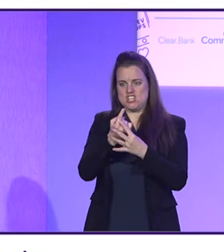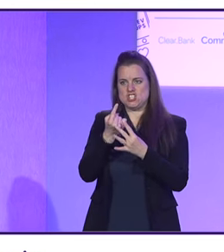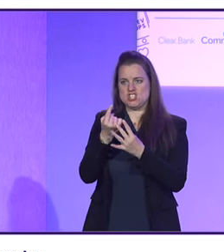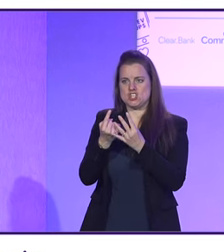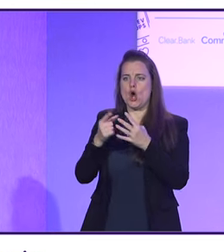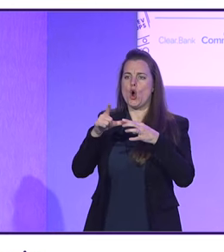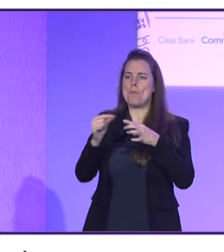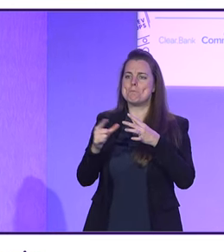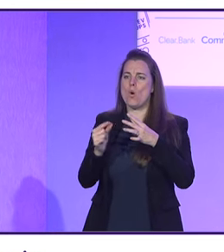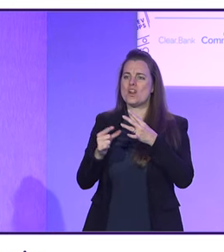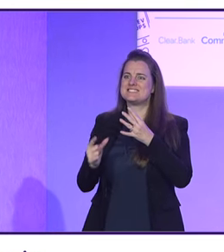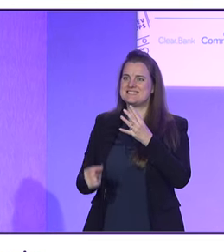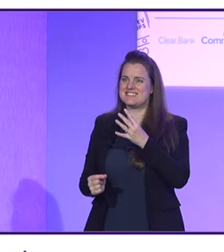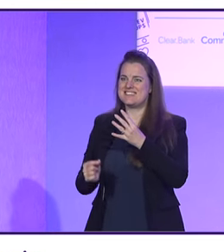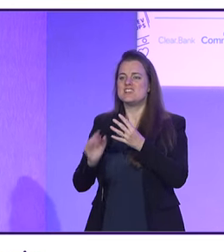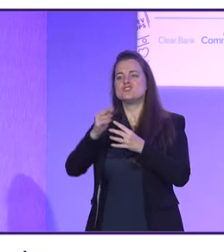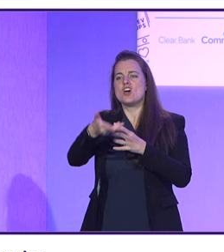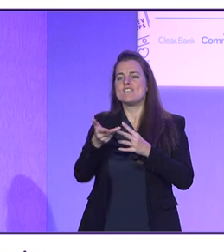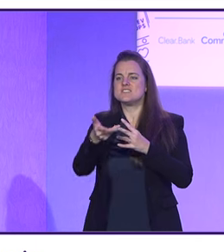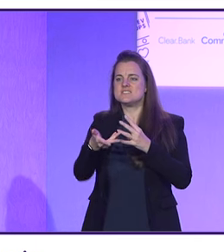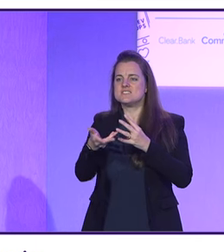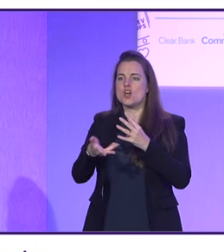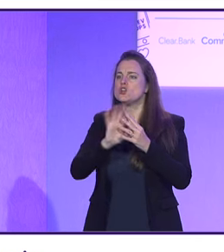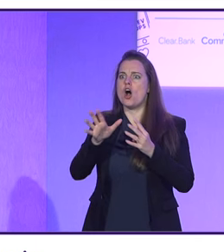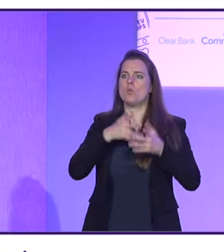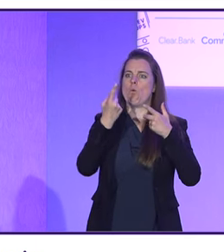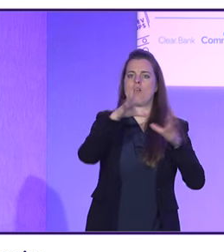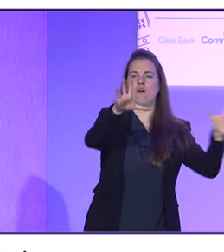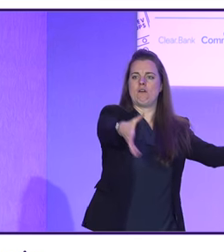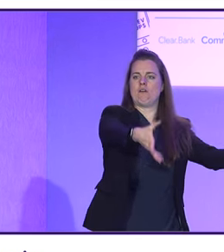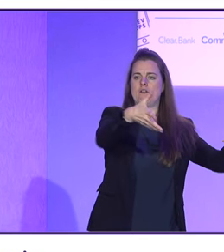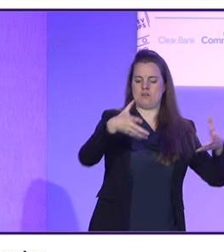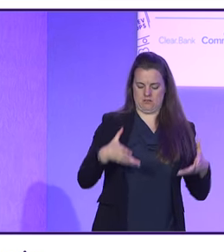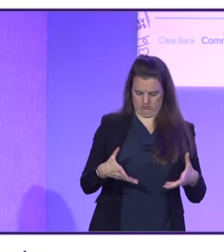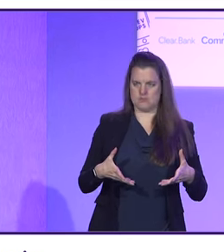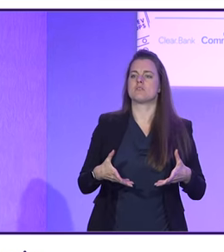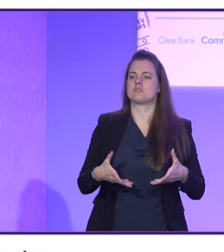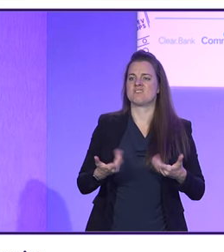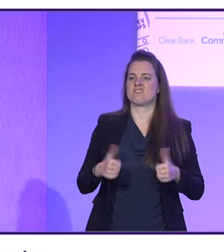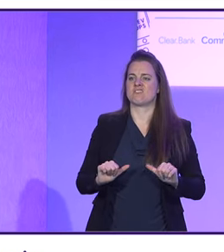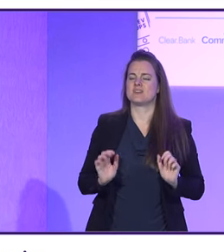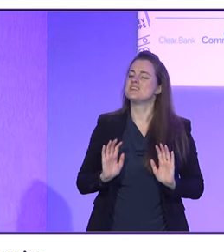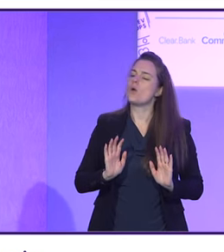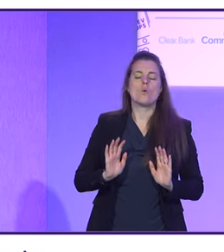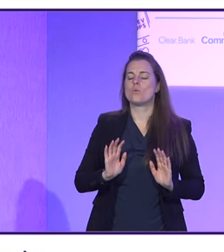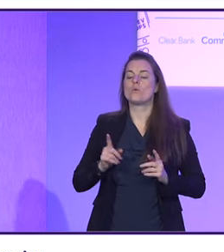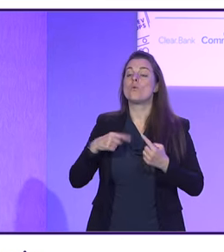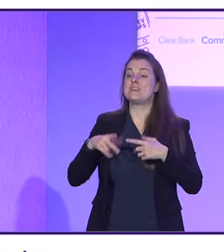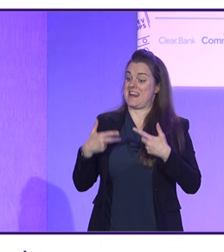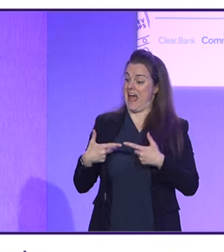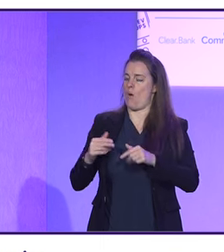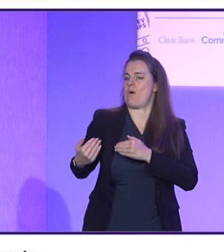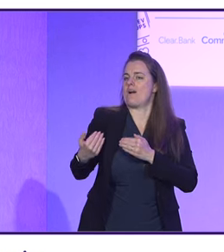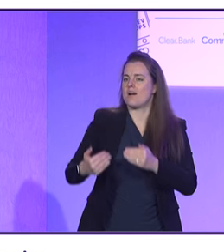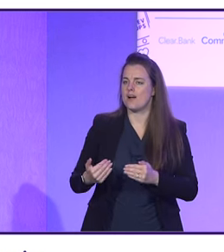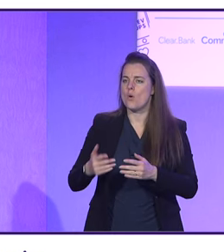than a monolithic purchased option or built monolithic option, to be fair. We're building on the shoulders of giants. We're valuing that easy